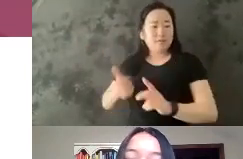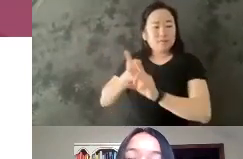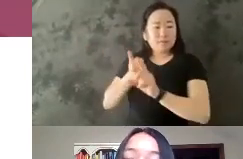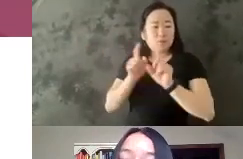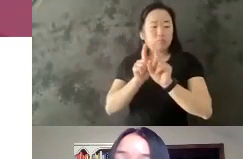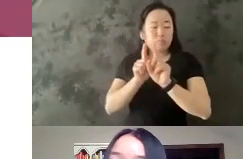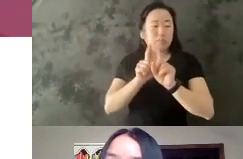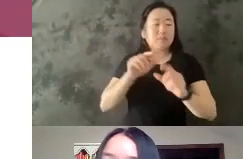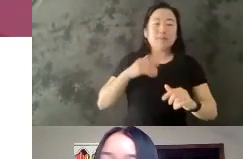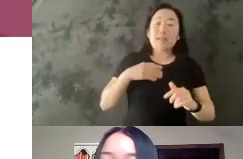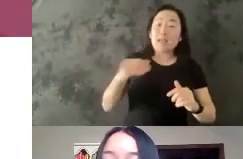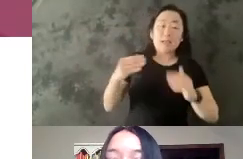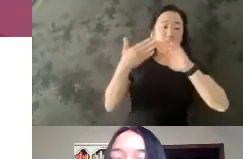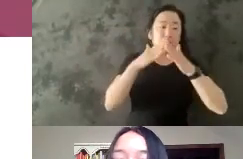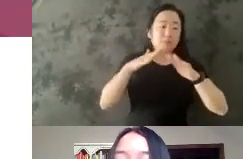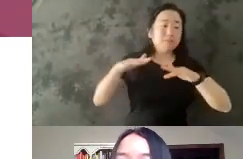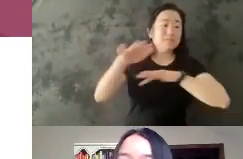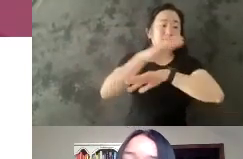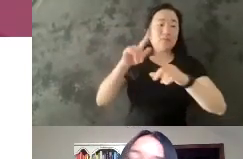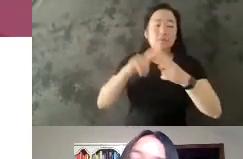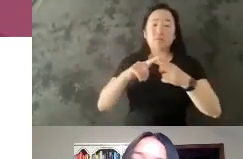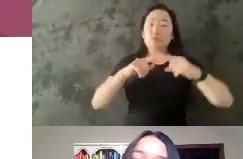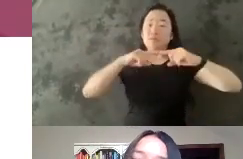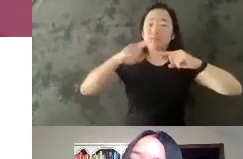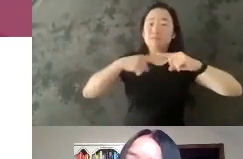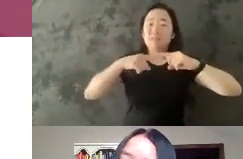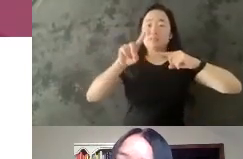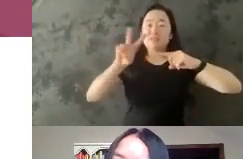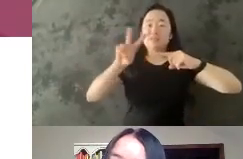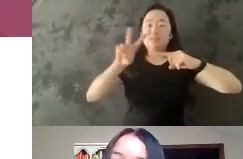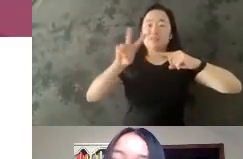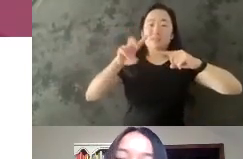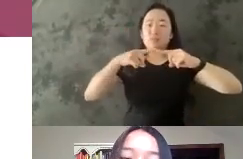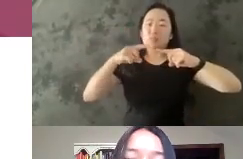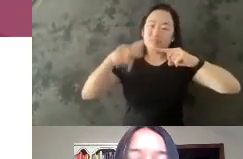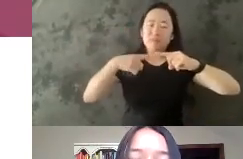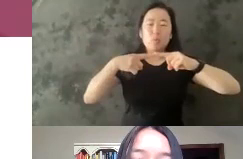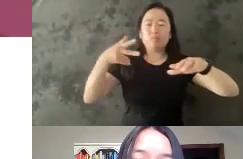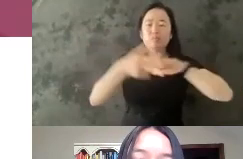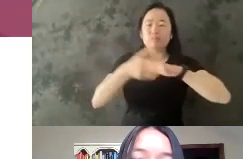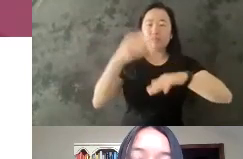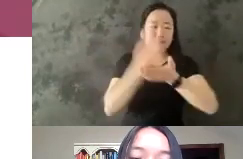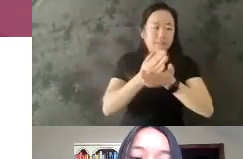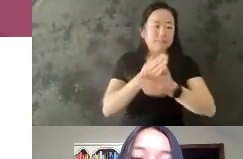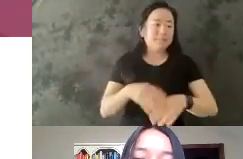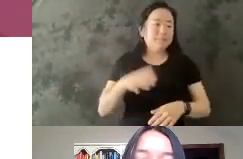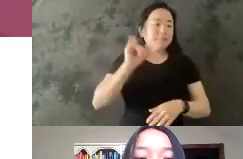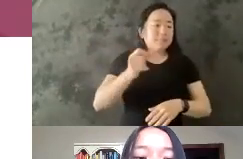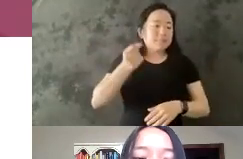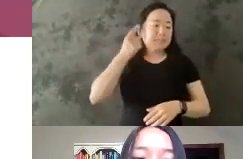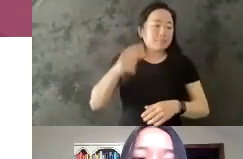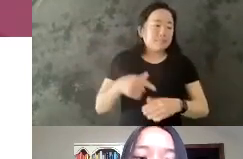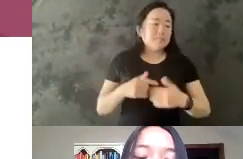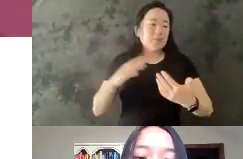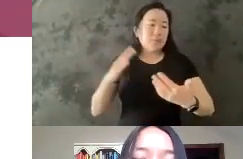violence. So the intergenerational cycle and also the within a relationship cycle of domestic violence as well. And so you can